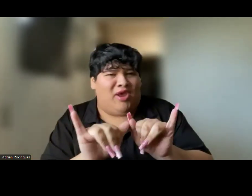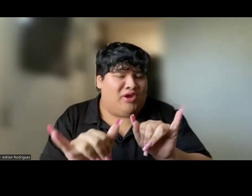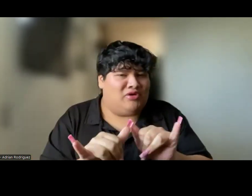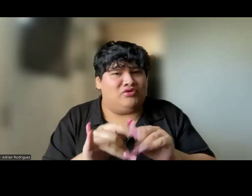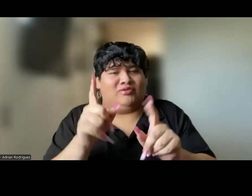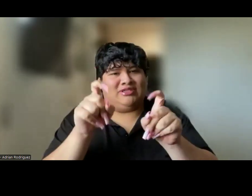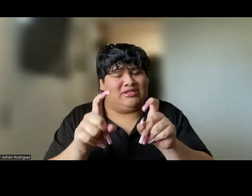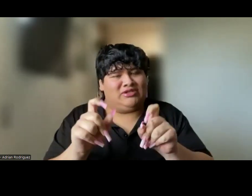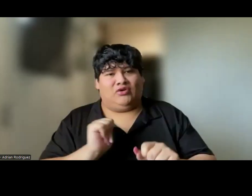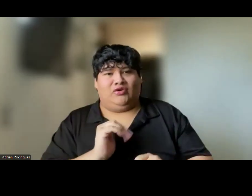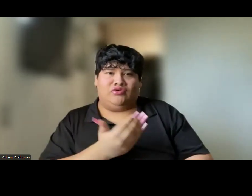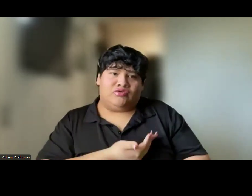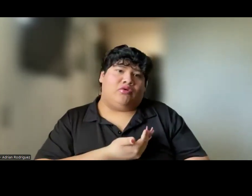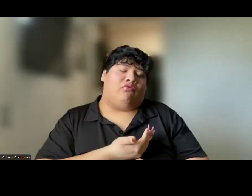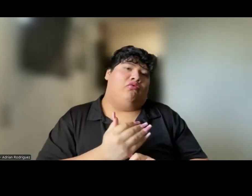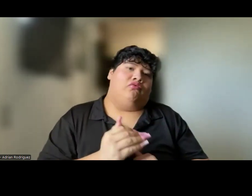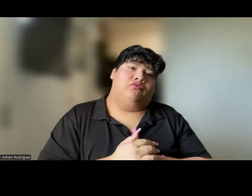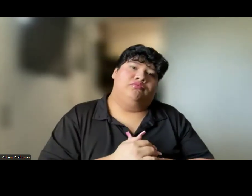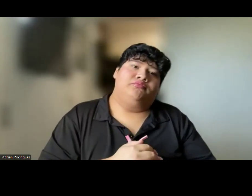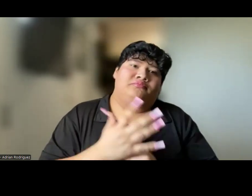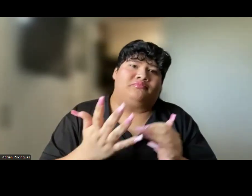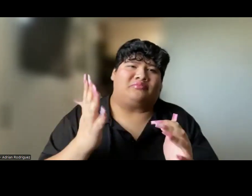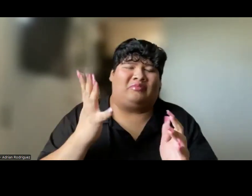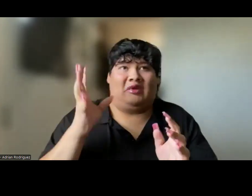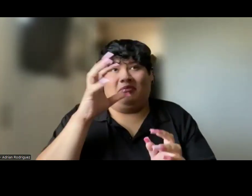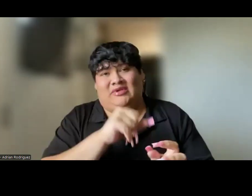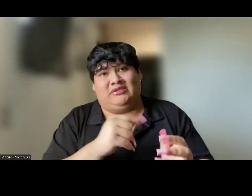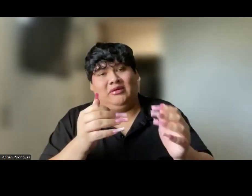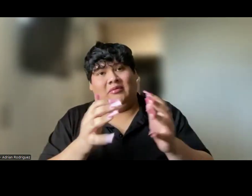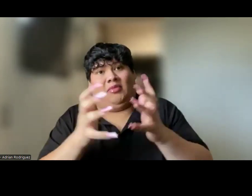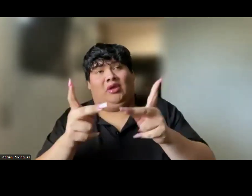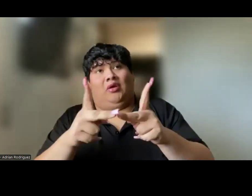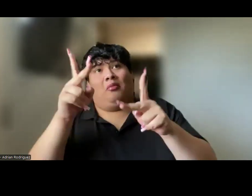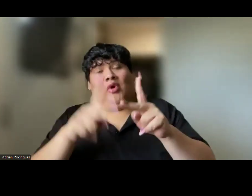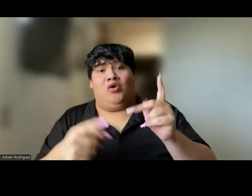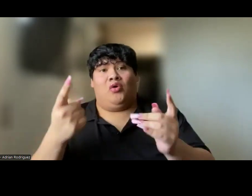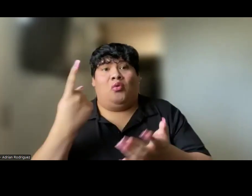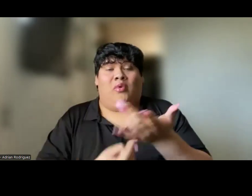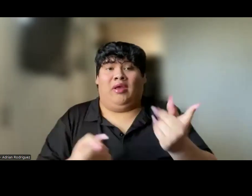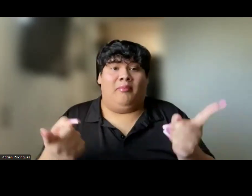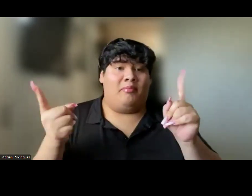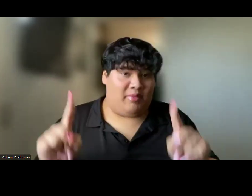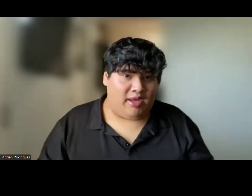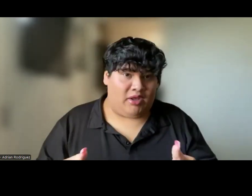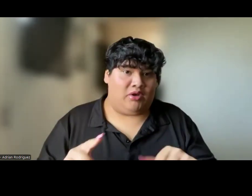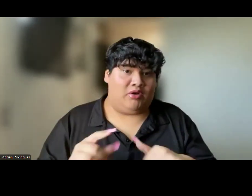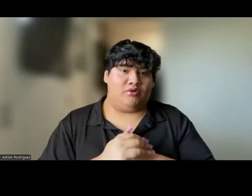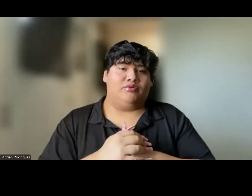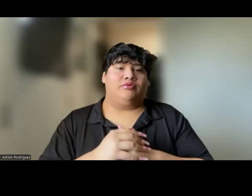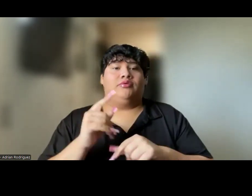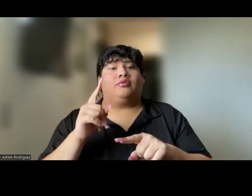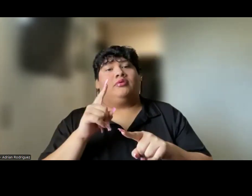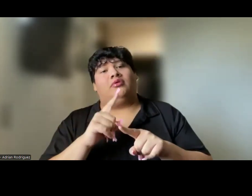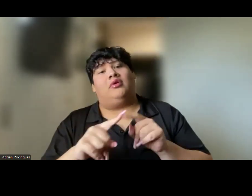ourselves against, we're probably missing a big part of what matters, which is really setting